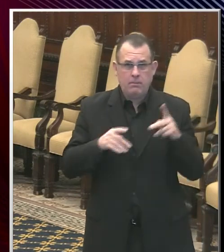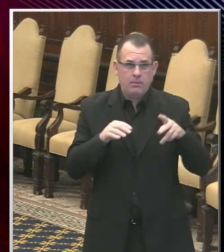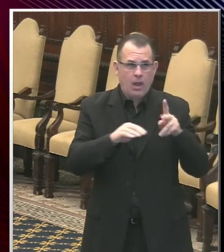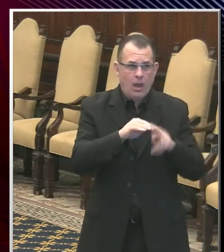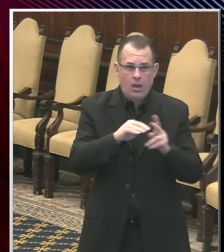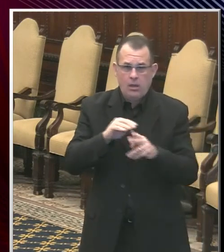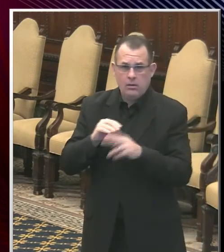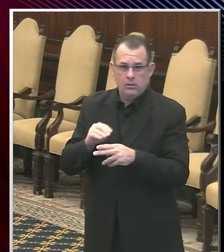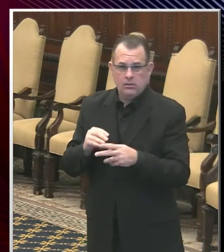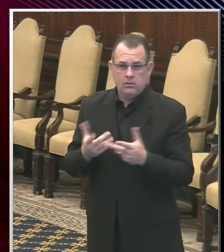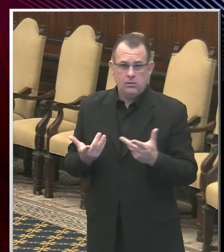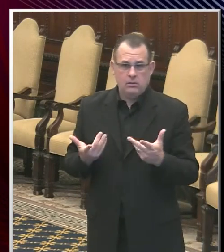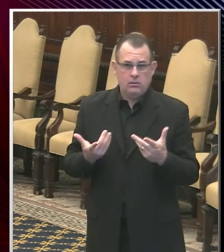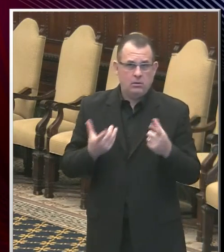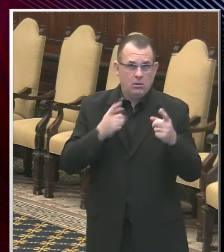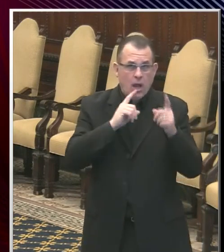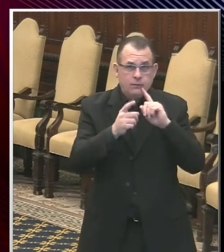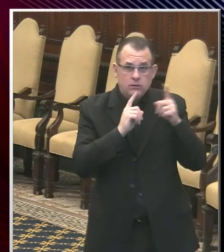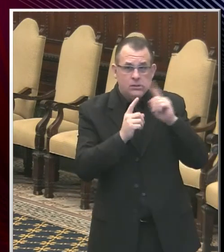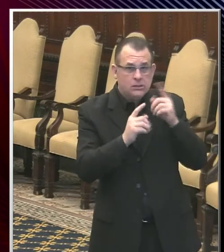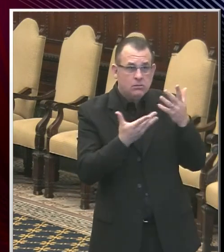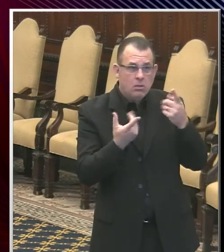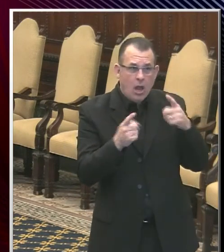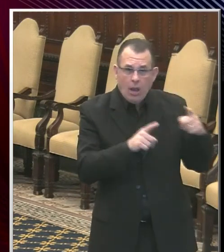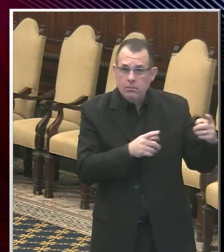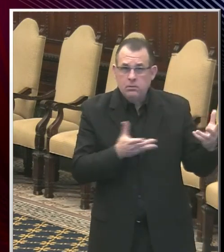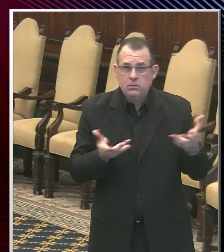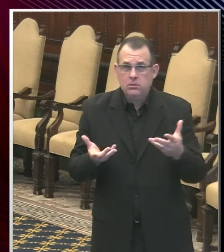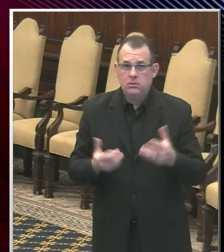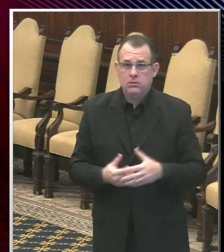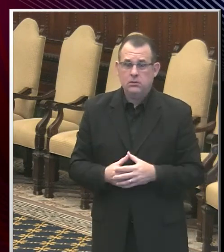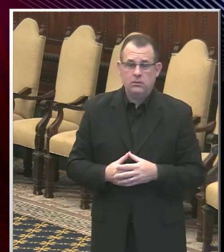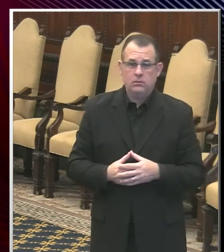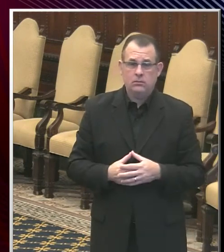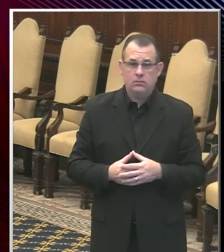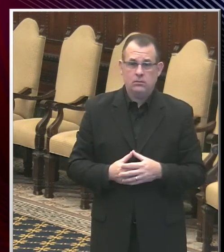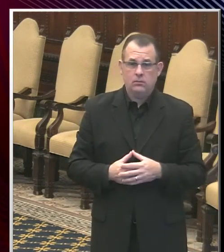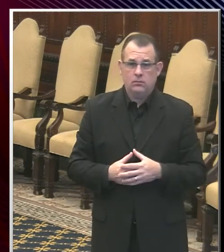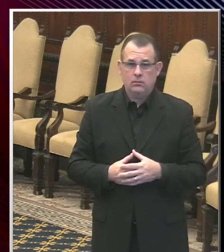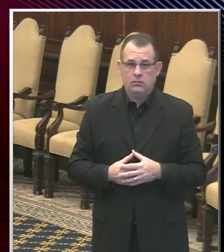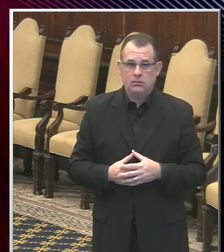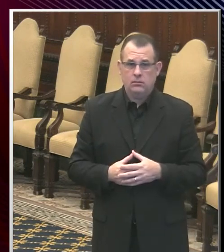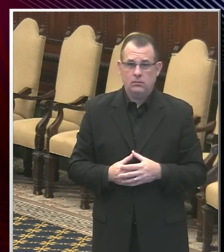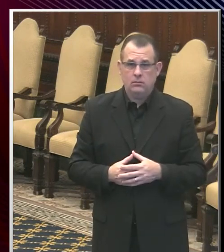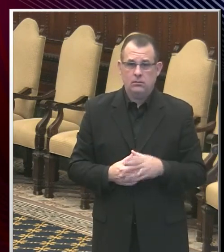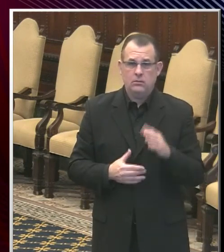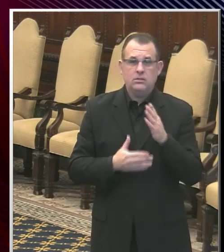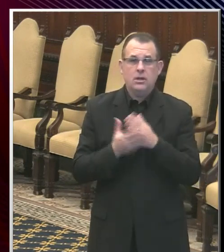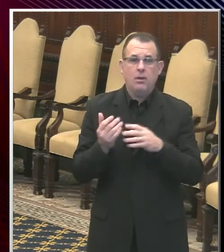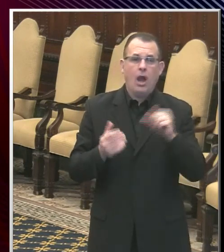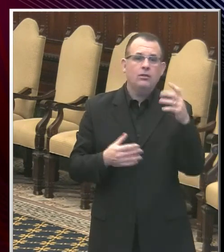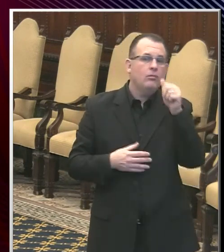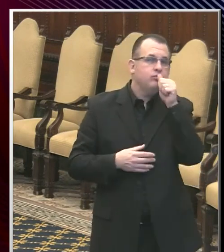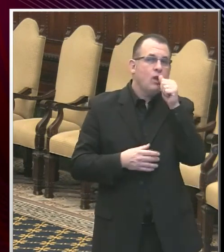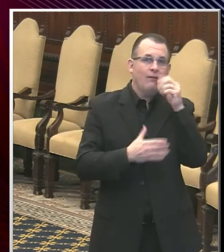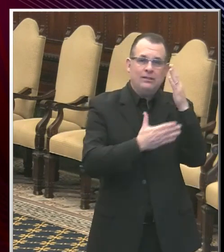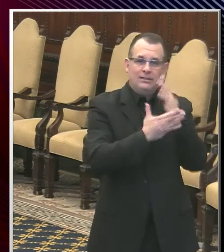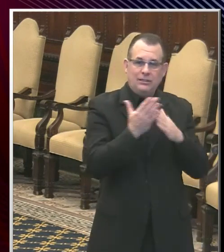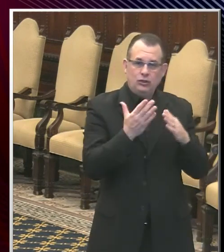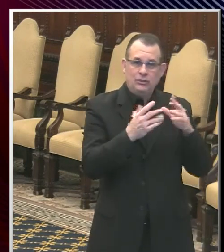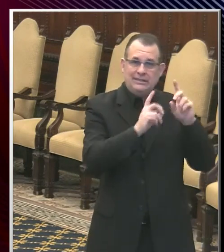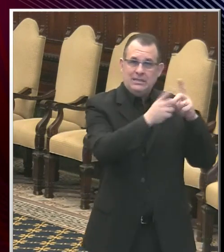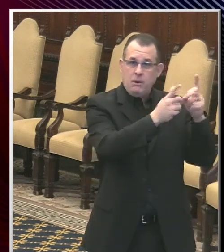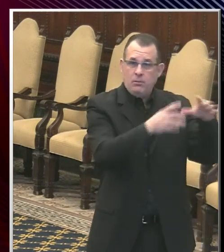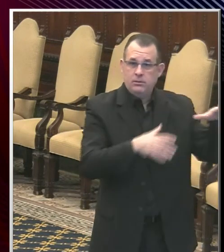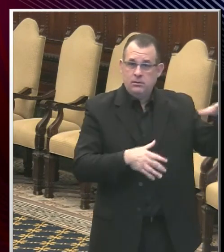for a conversation with, let's say, I don't know, Comcast, but, some other private sector partners so that we